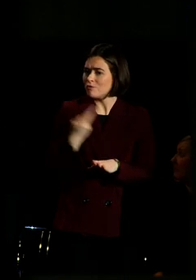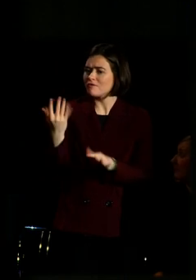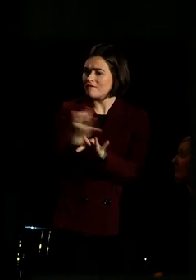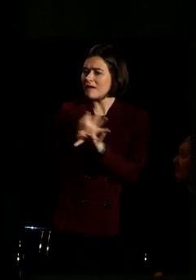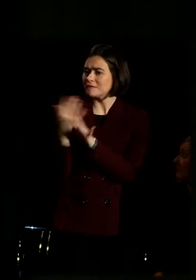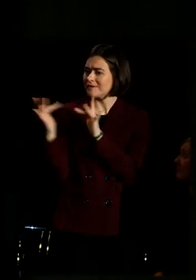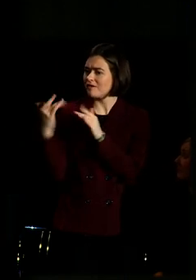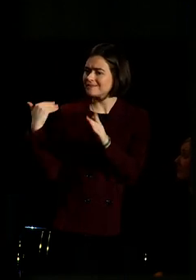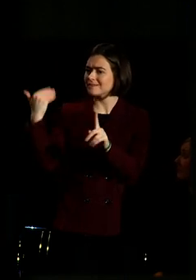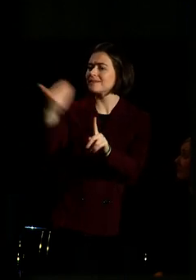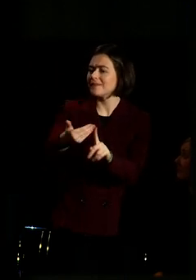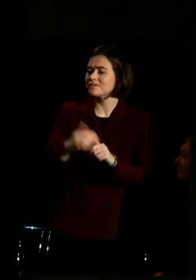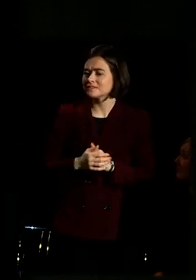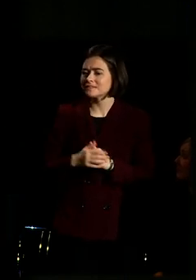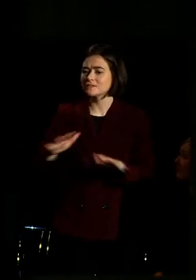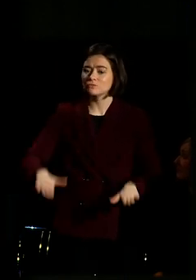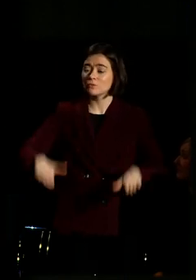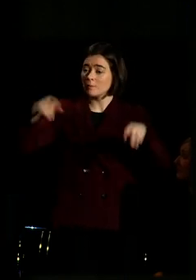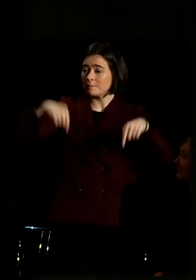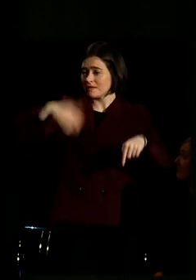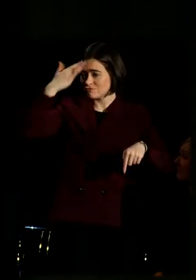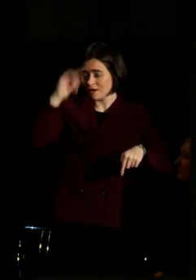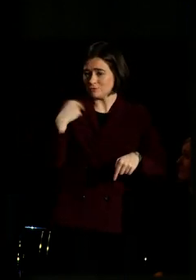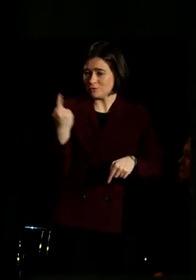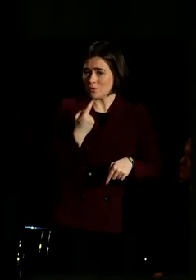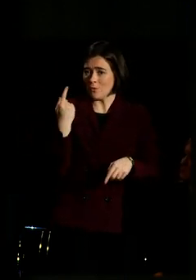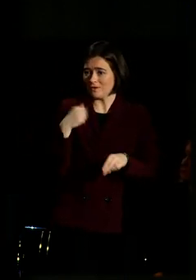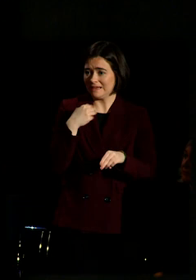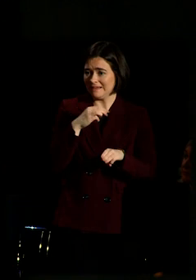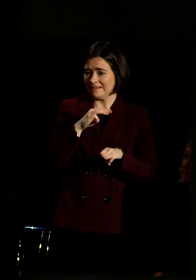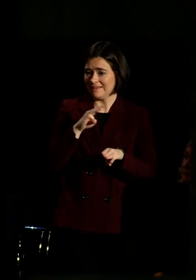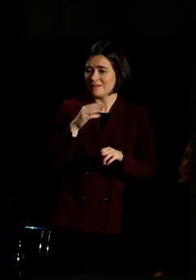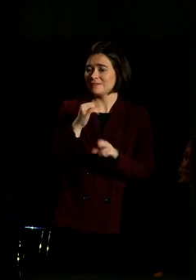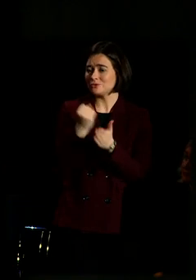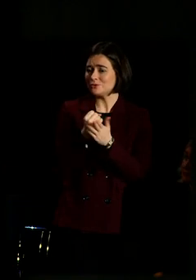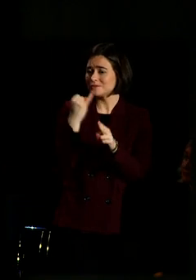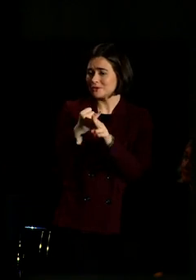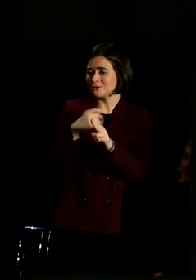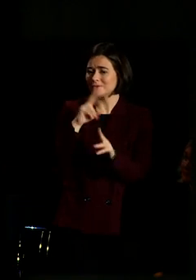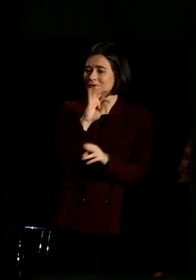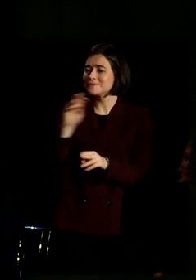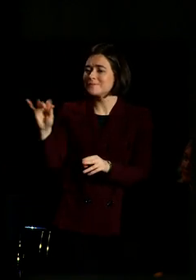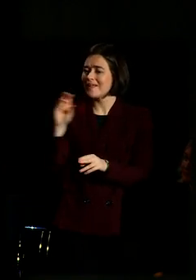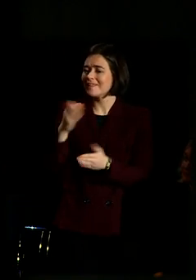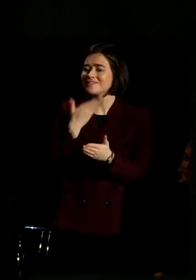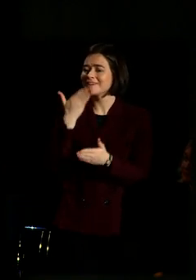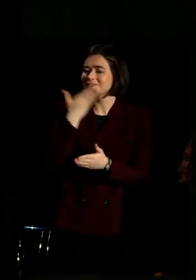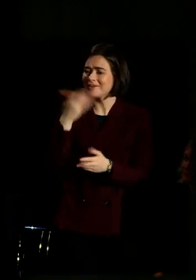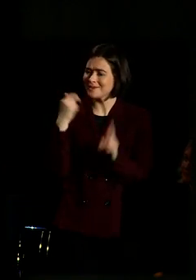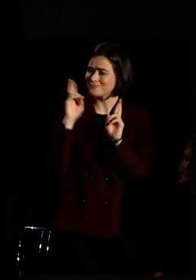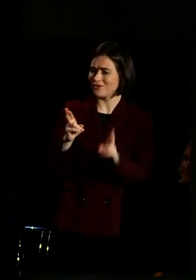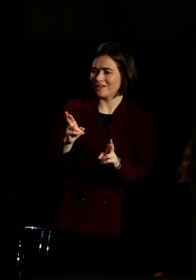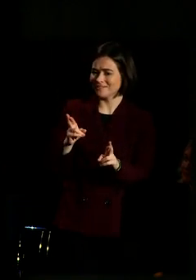since. Growing up in Ireland, we were the only pupils in our school who could spell Czechoslovakia correctly. It was unusual to be a